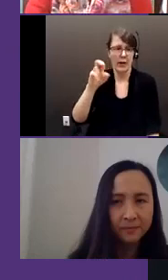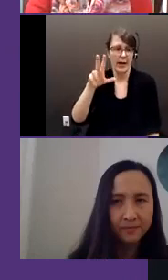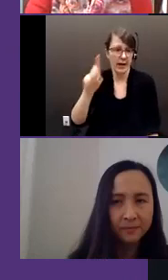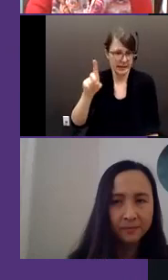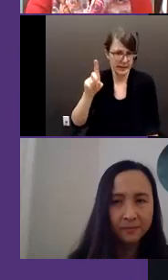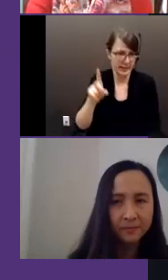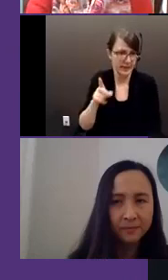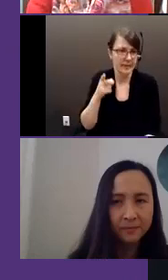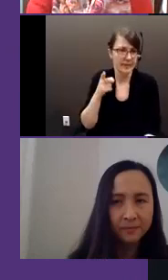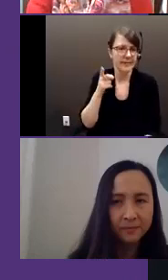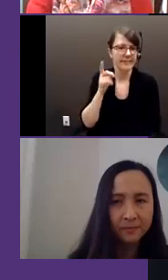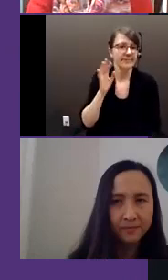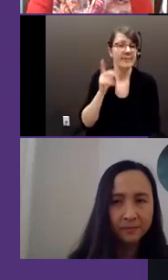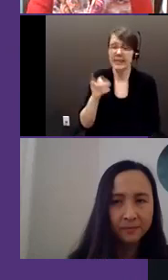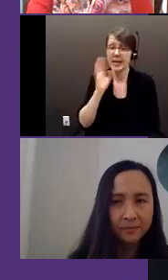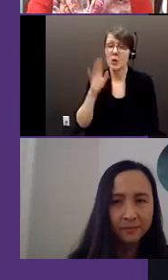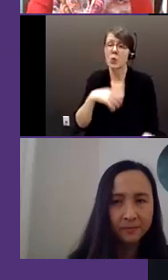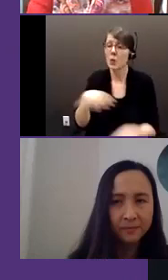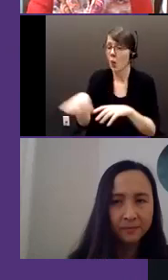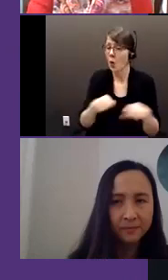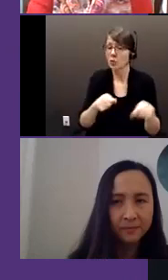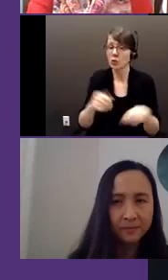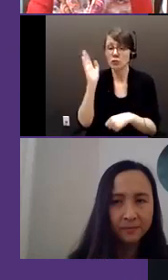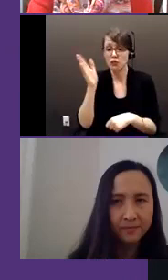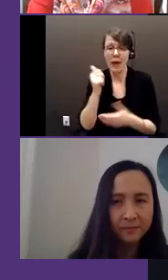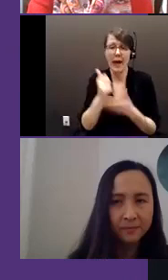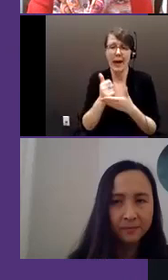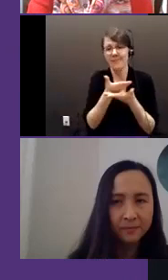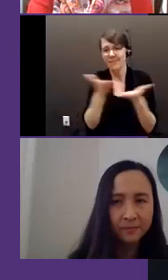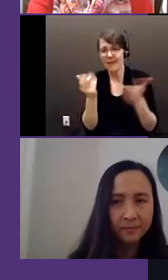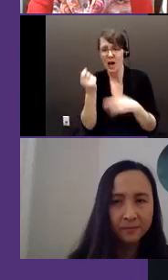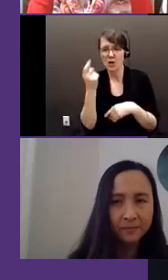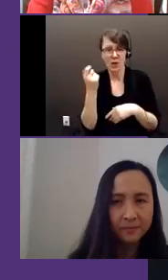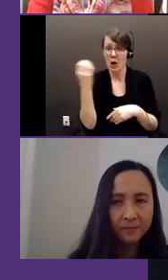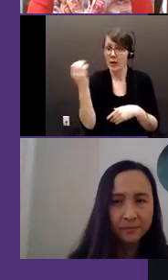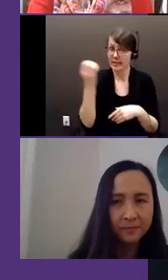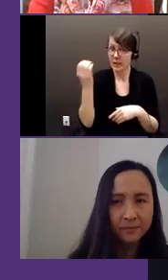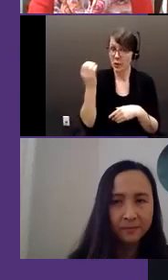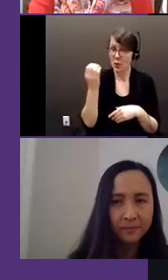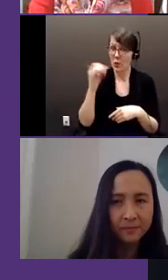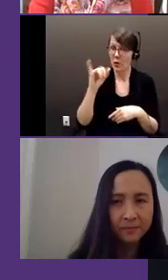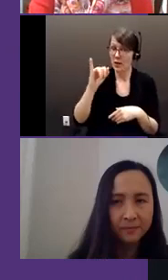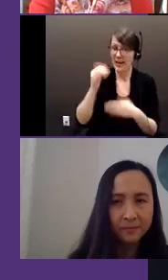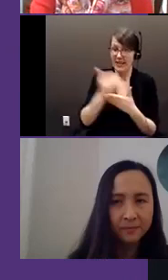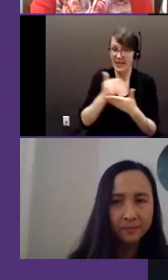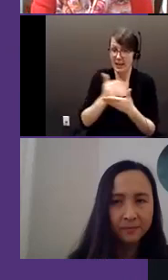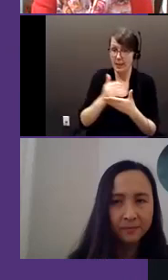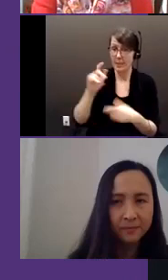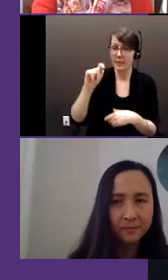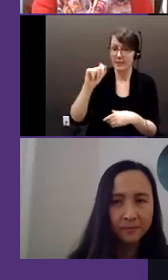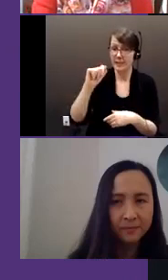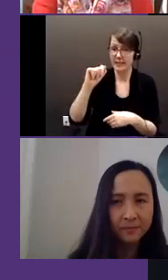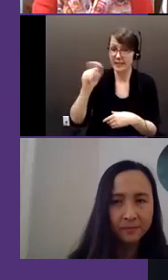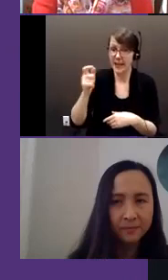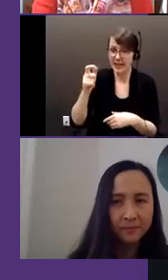around understanding Ontario's personal income tax credits during C19. So please